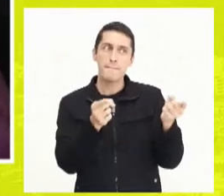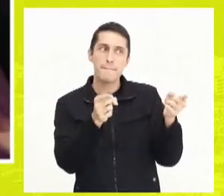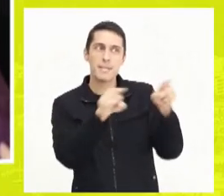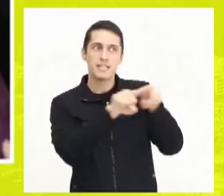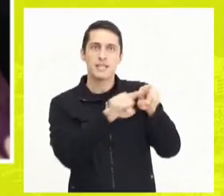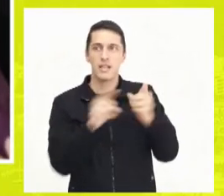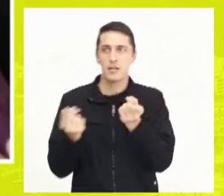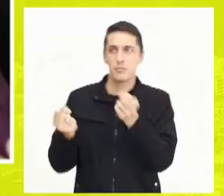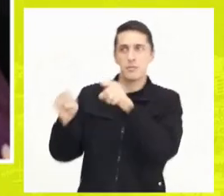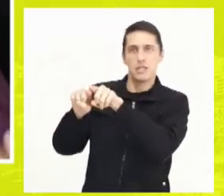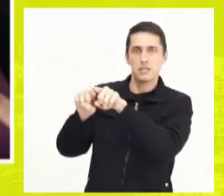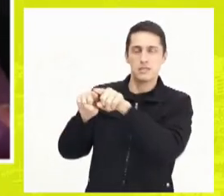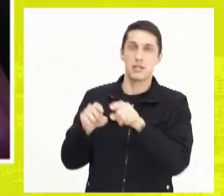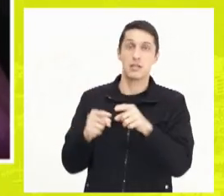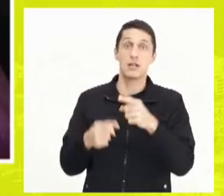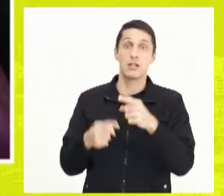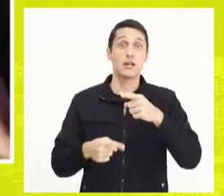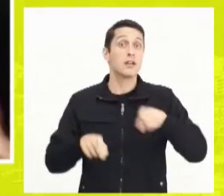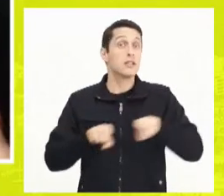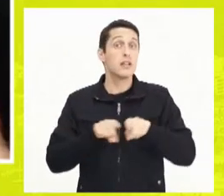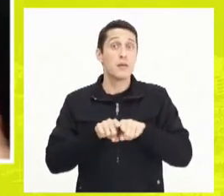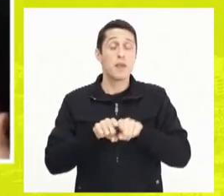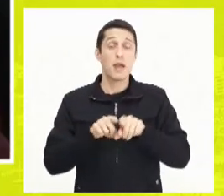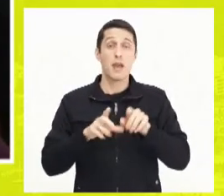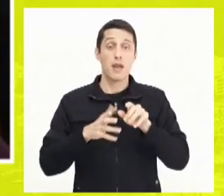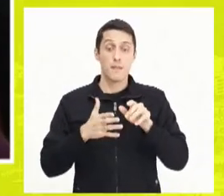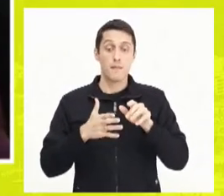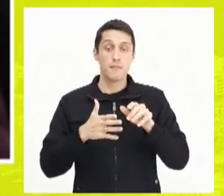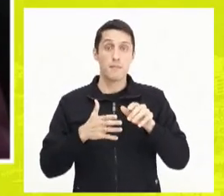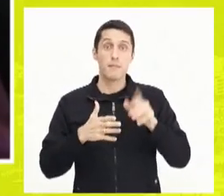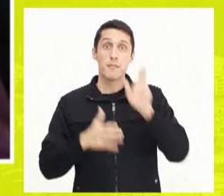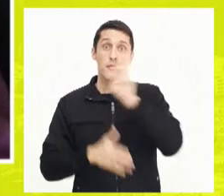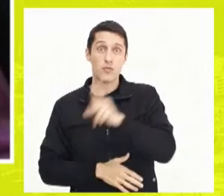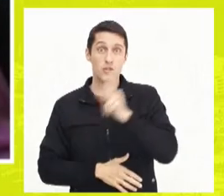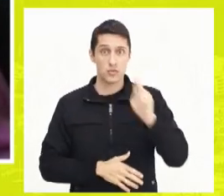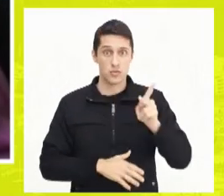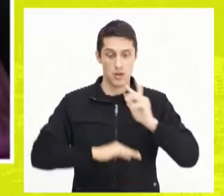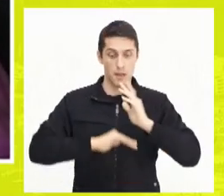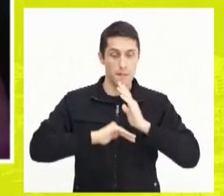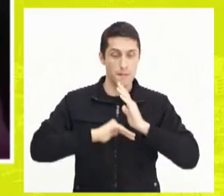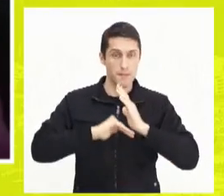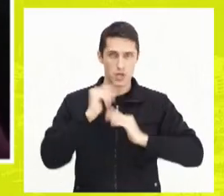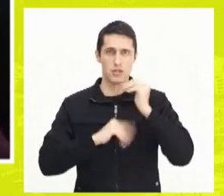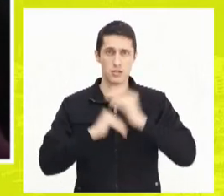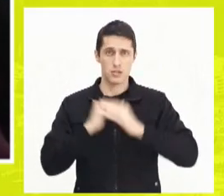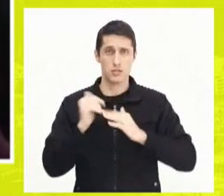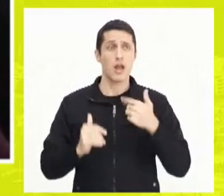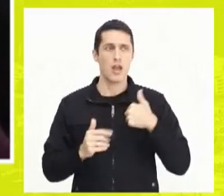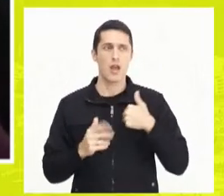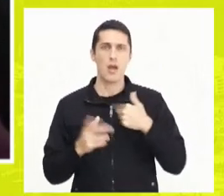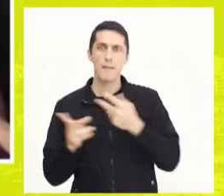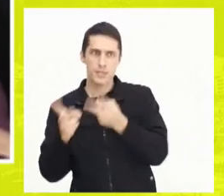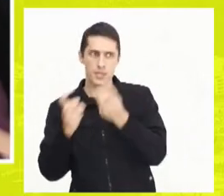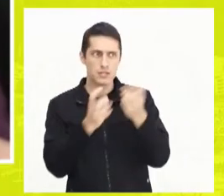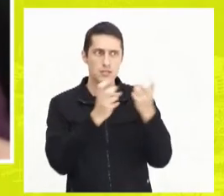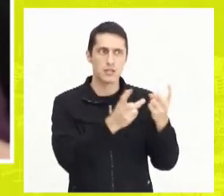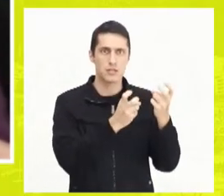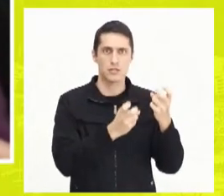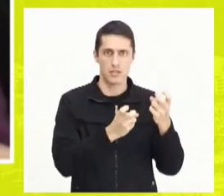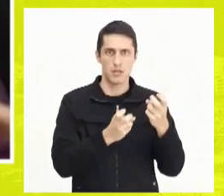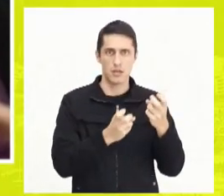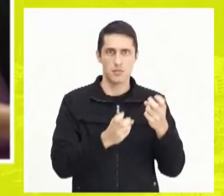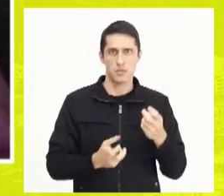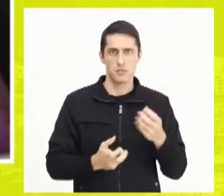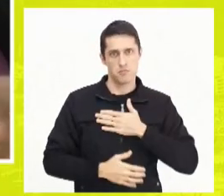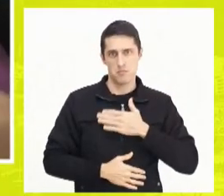actions in partnership with other companies and institutions and the teachers in their daily practices as i